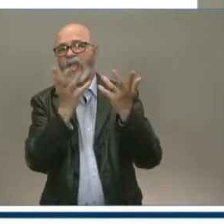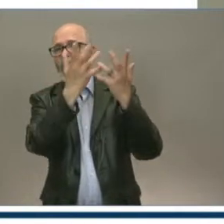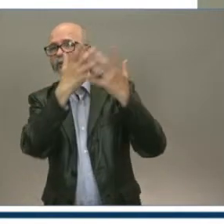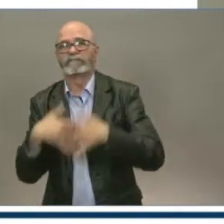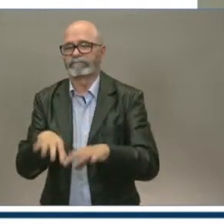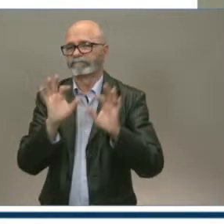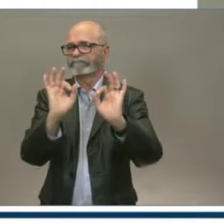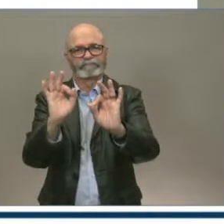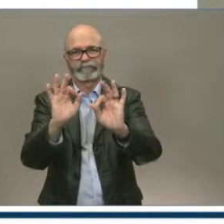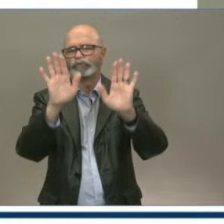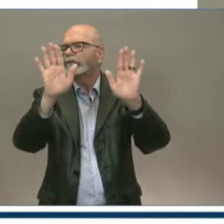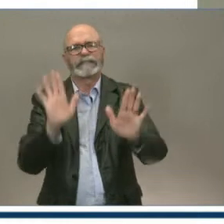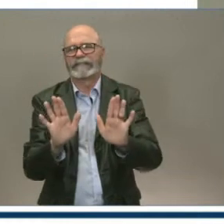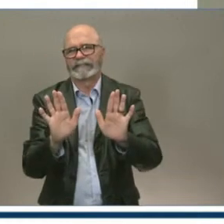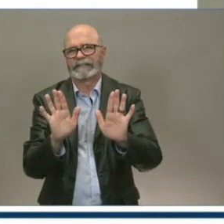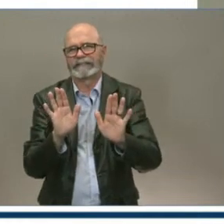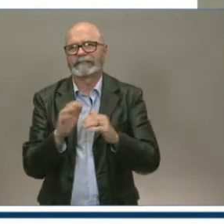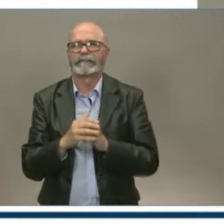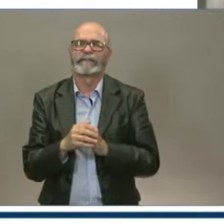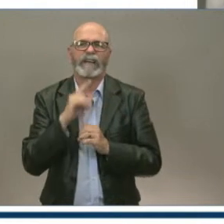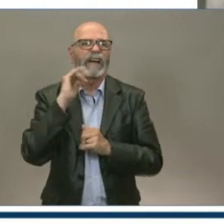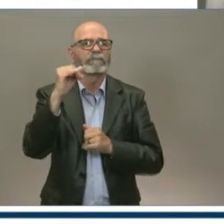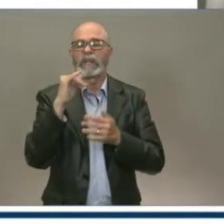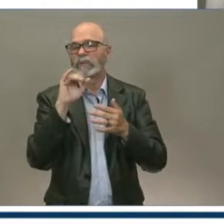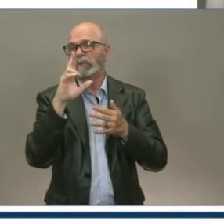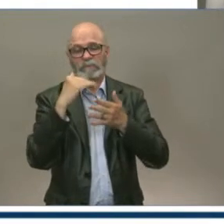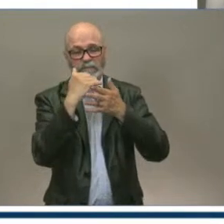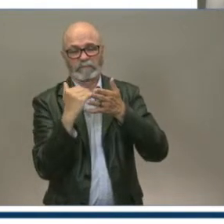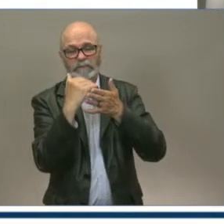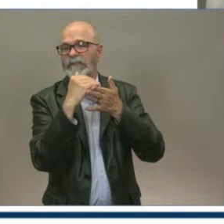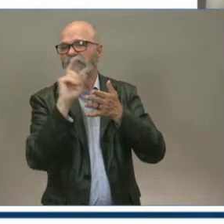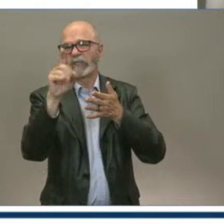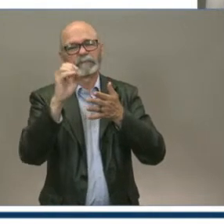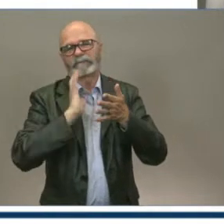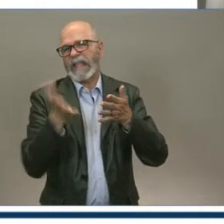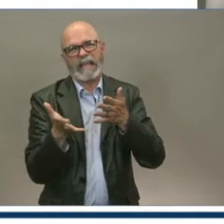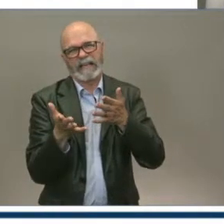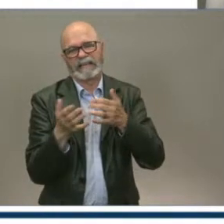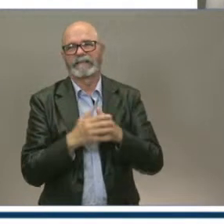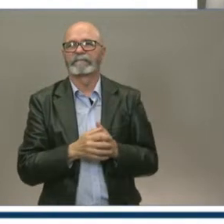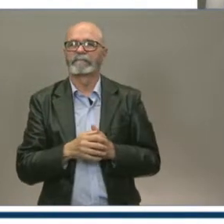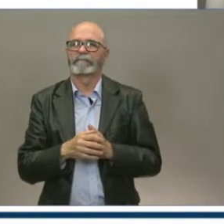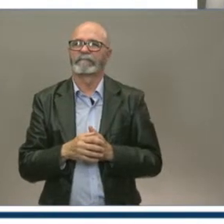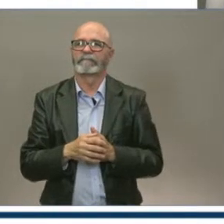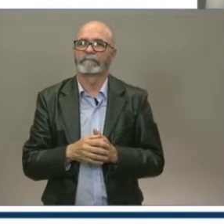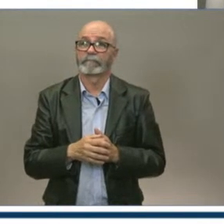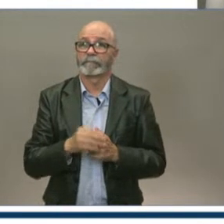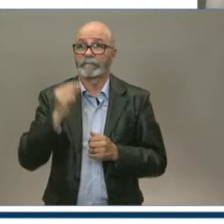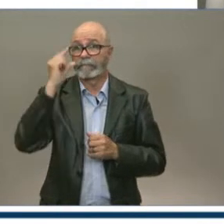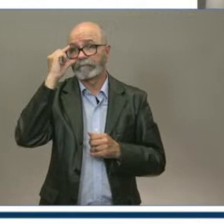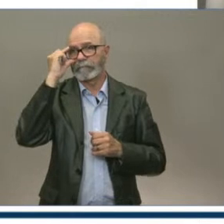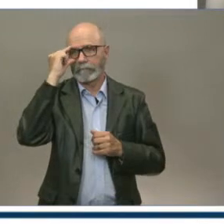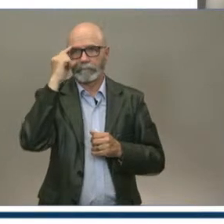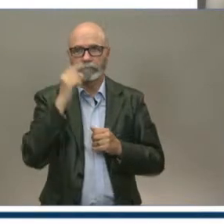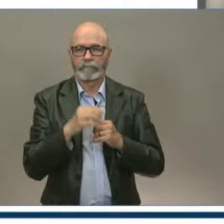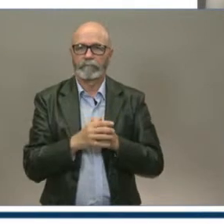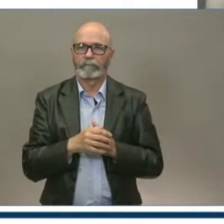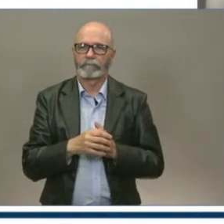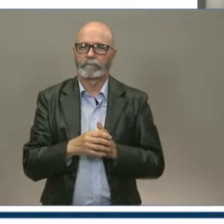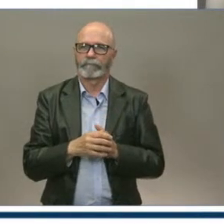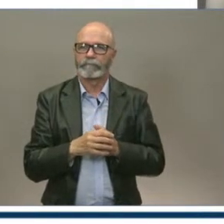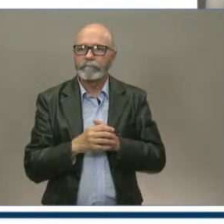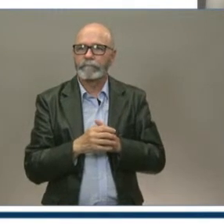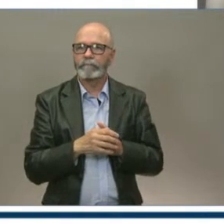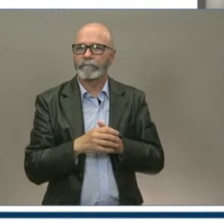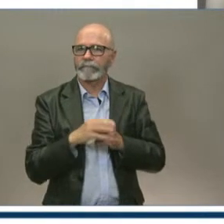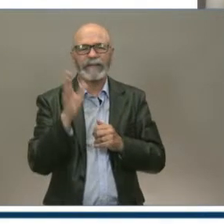targets earlier into June. Go ahead with your follow-up, Victoria. Thanks. And the Premier said something about how we won't be